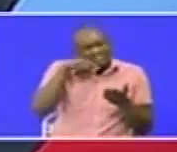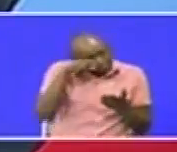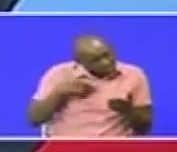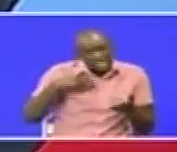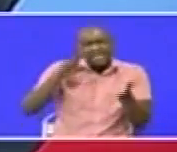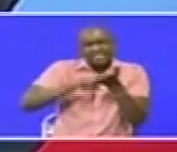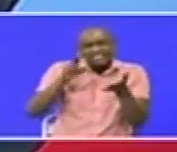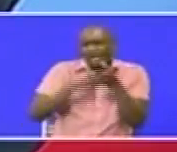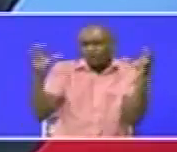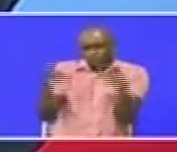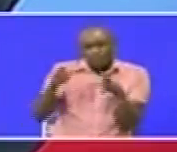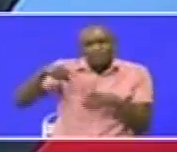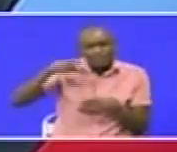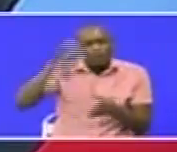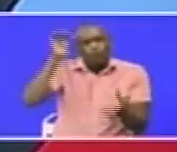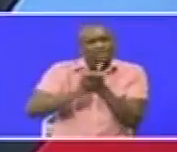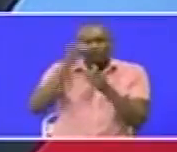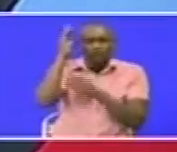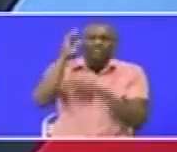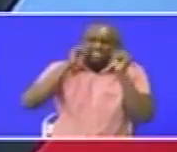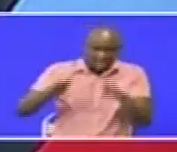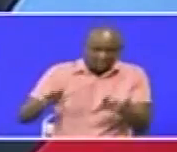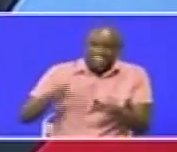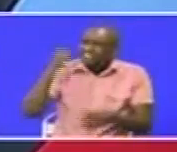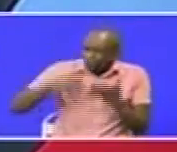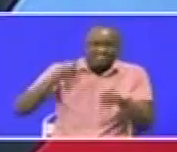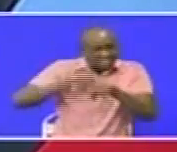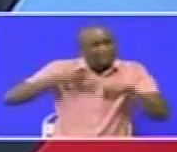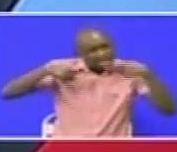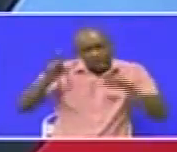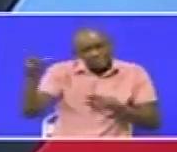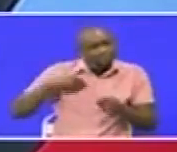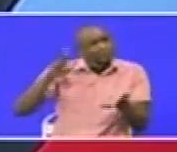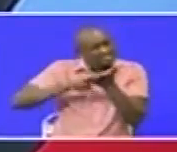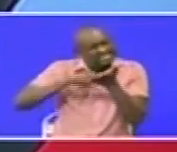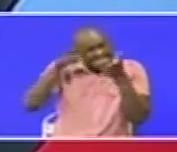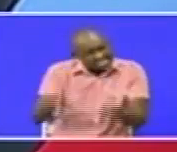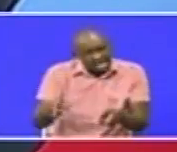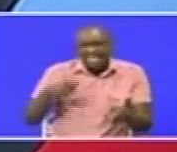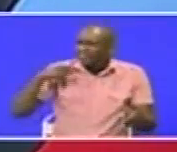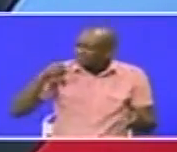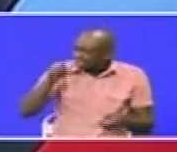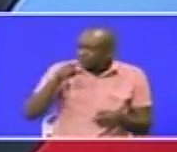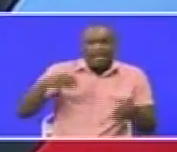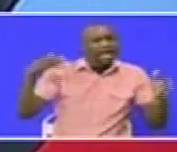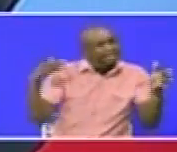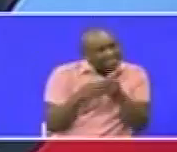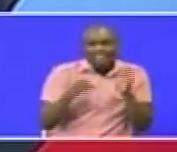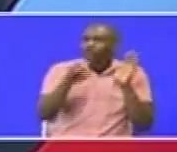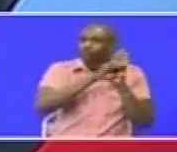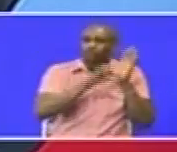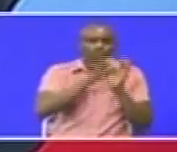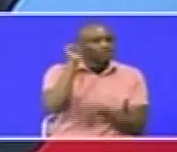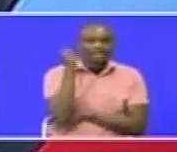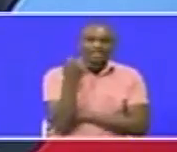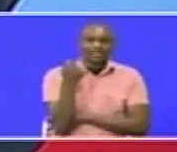cha wasioamini uwepo wa Mungu, akisema kuwa kuwaruhusu kufanya shughuli hiyo nchini ni kinyume na katiba ya